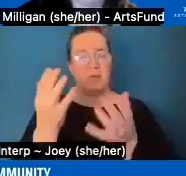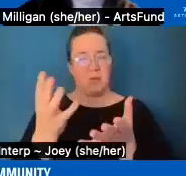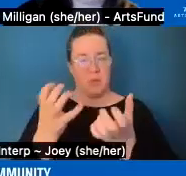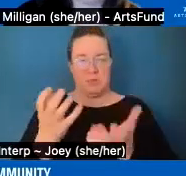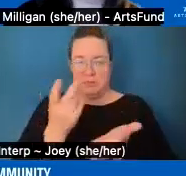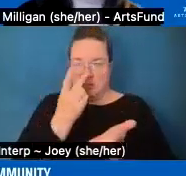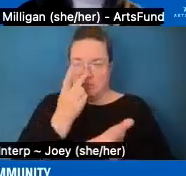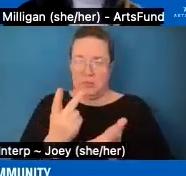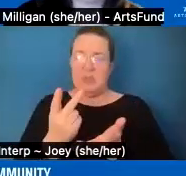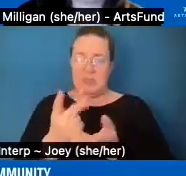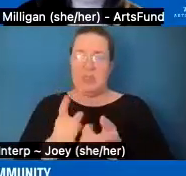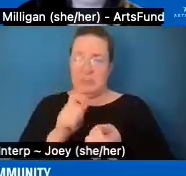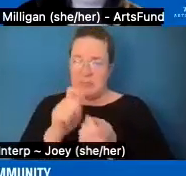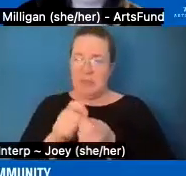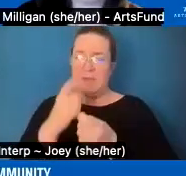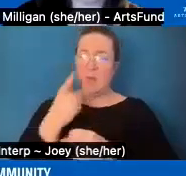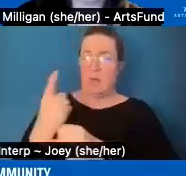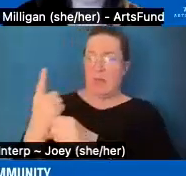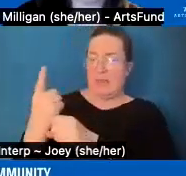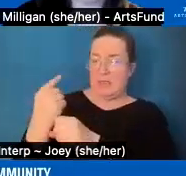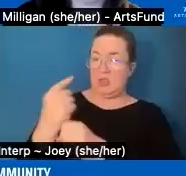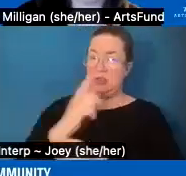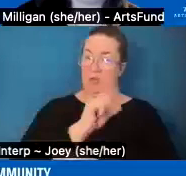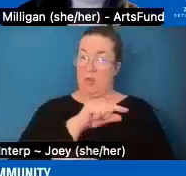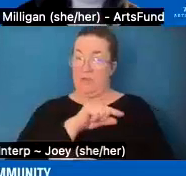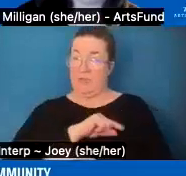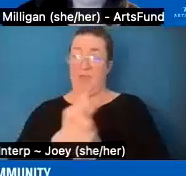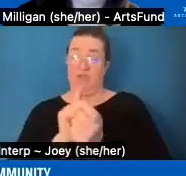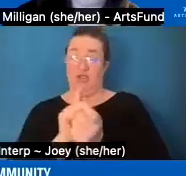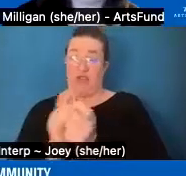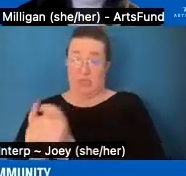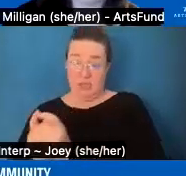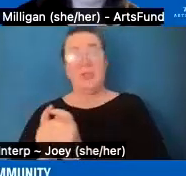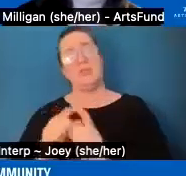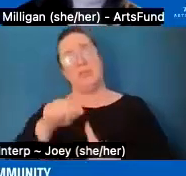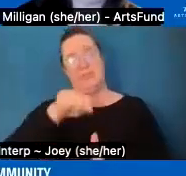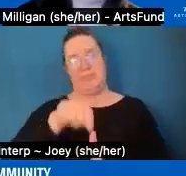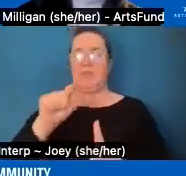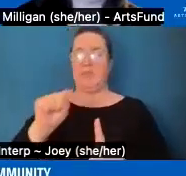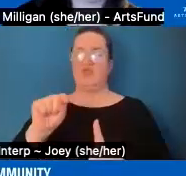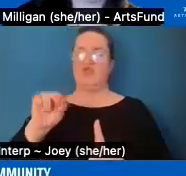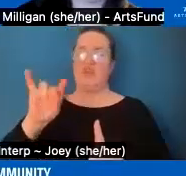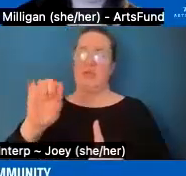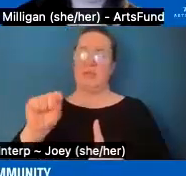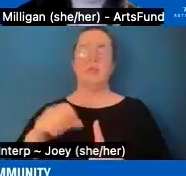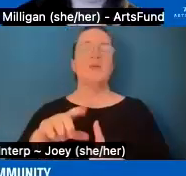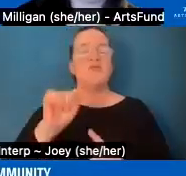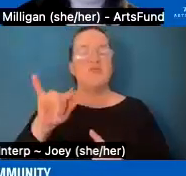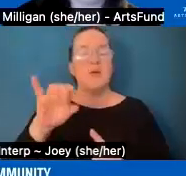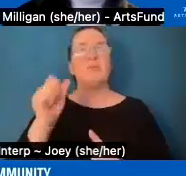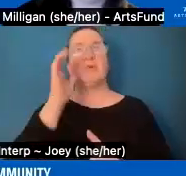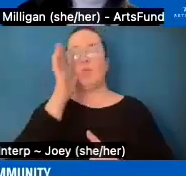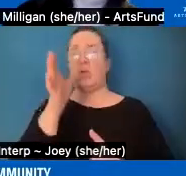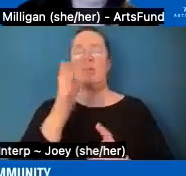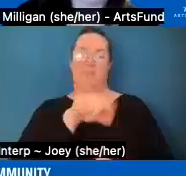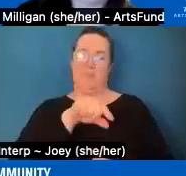tribes. As cultural and artistic practices are embedded in the work and daily life of tribes, tribes will be considered eligible regardless of whether they